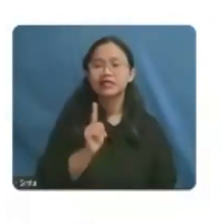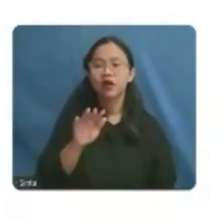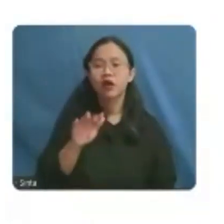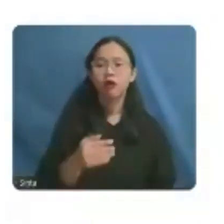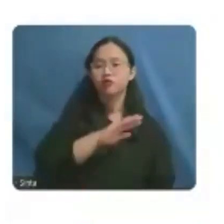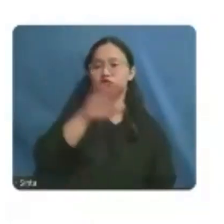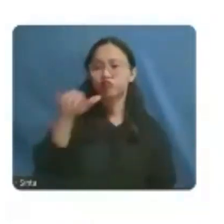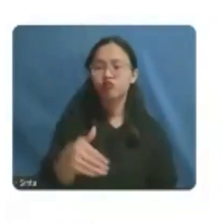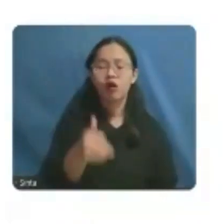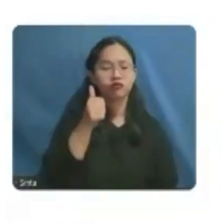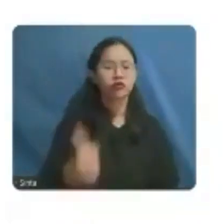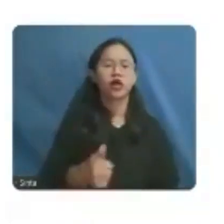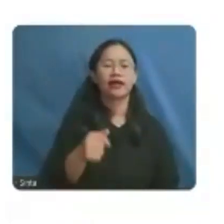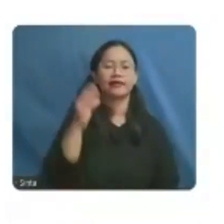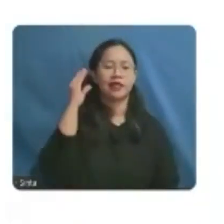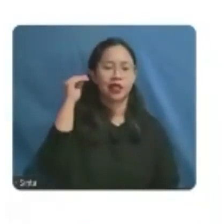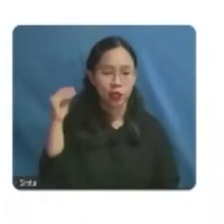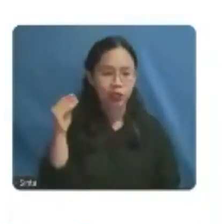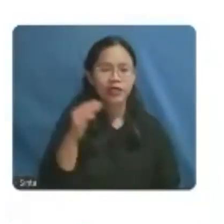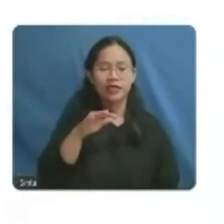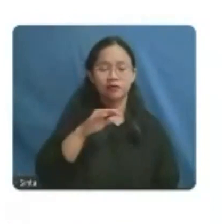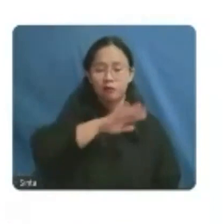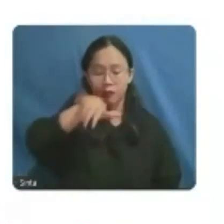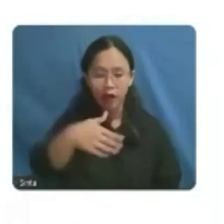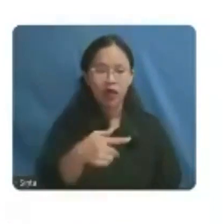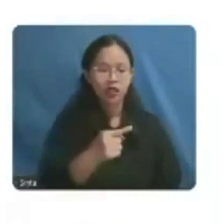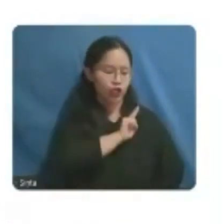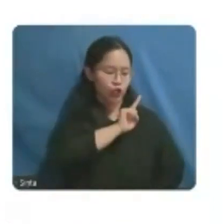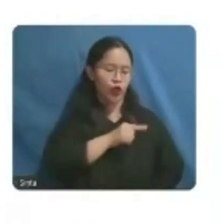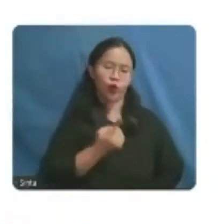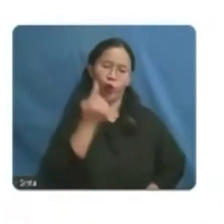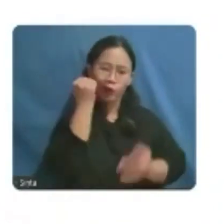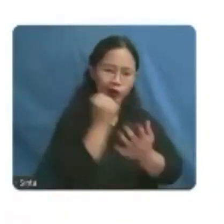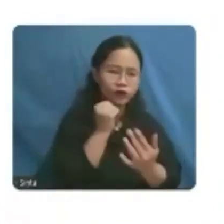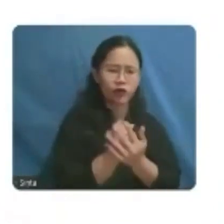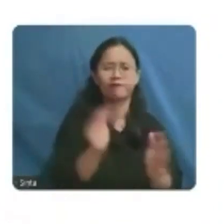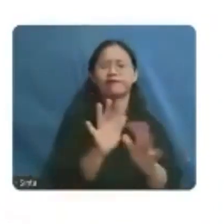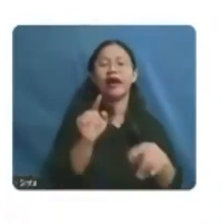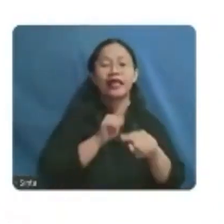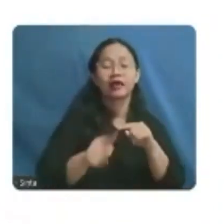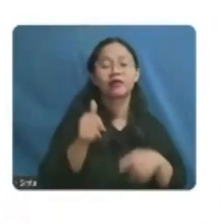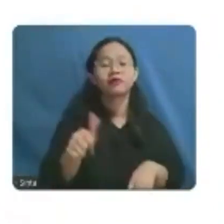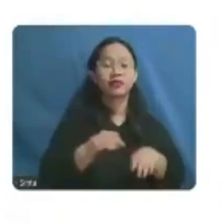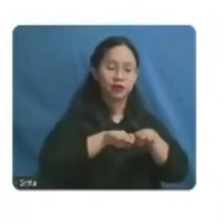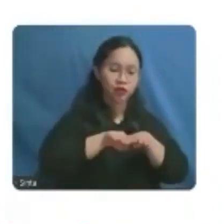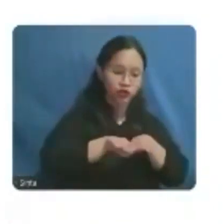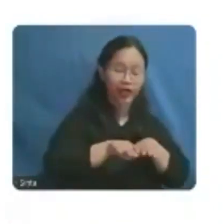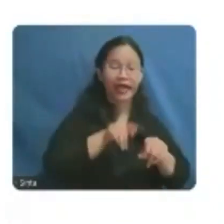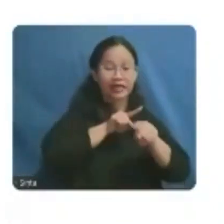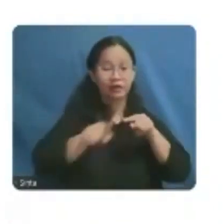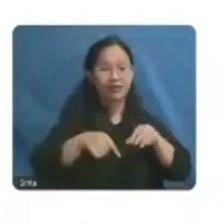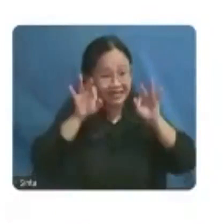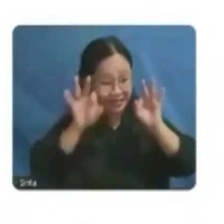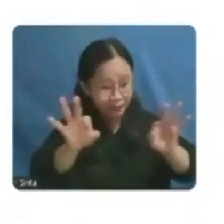issue has been mentioned. Poorer people can't afford air purifiers. And the other issue is that some of these measures